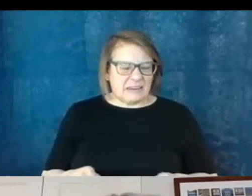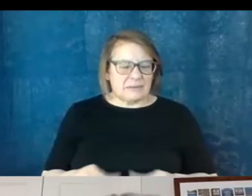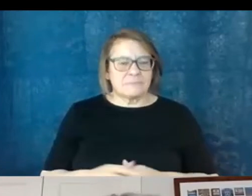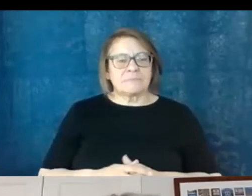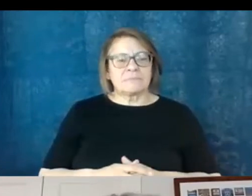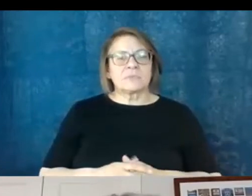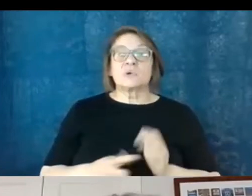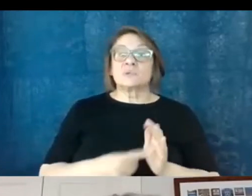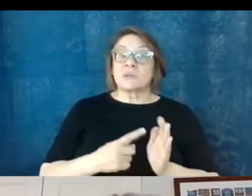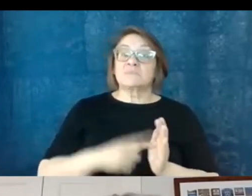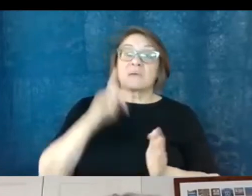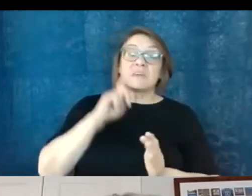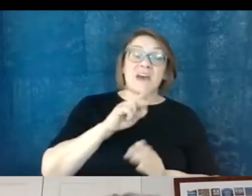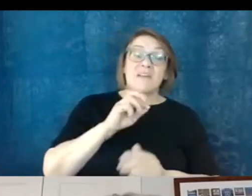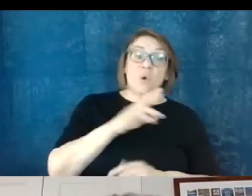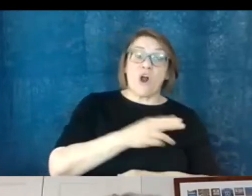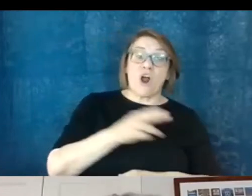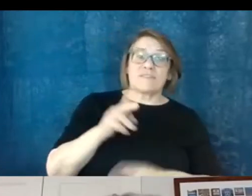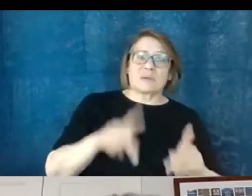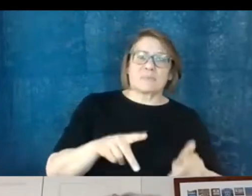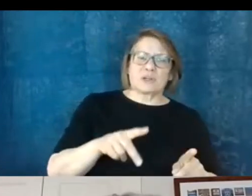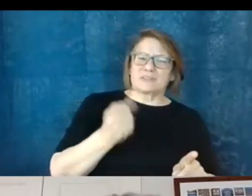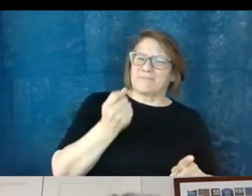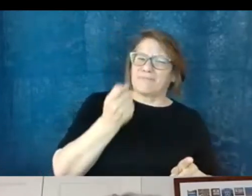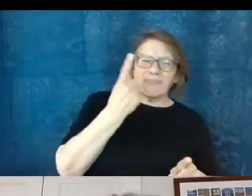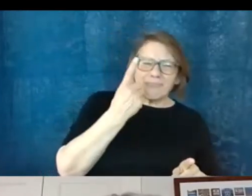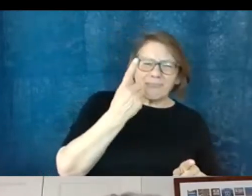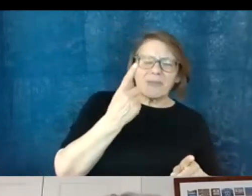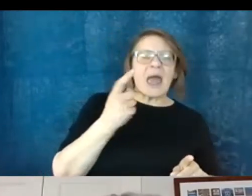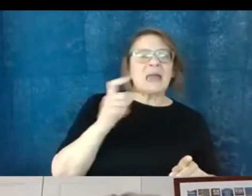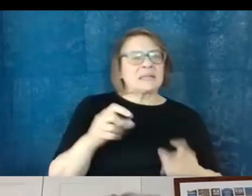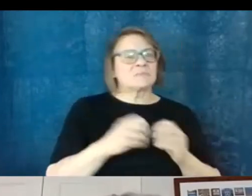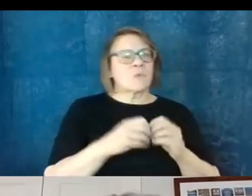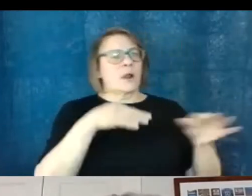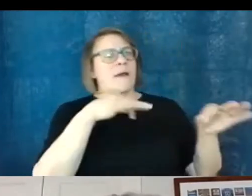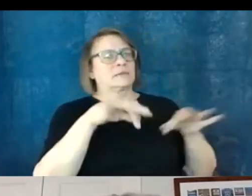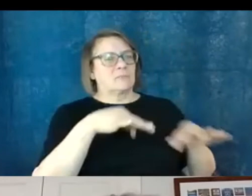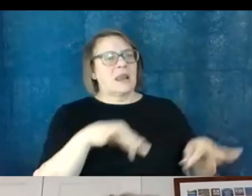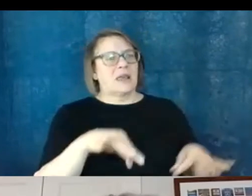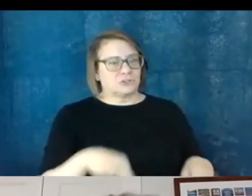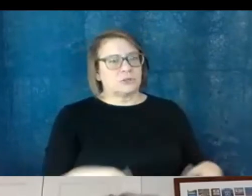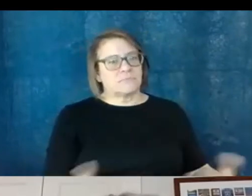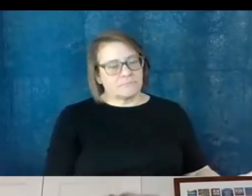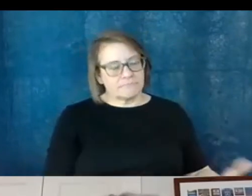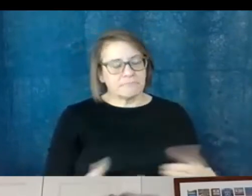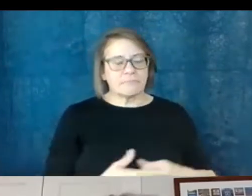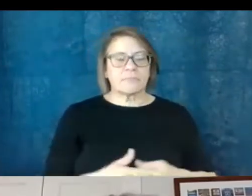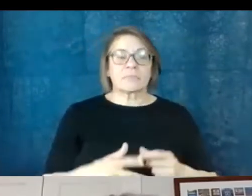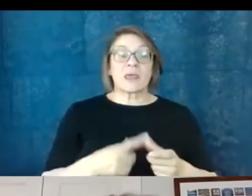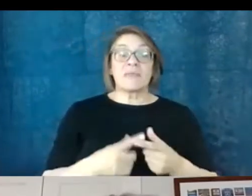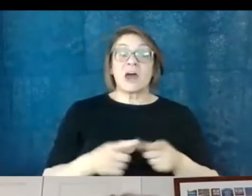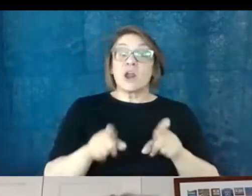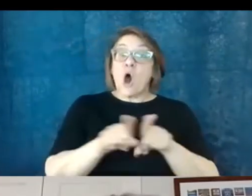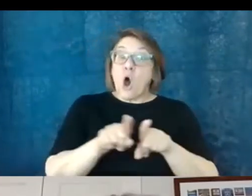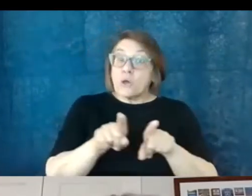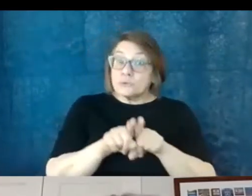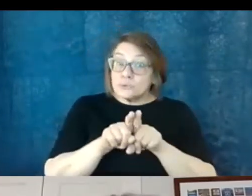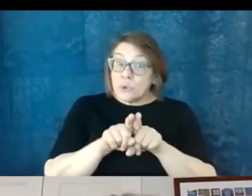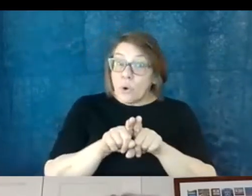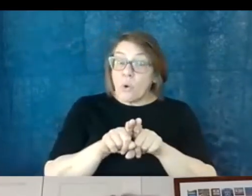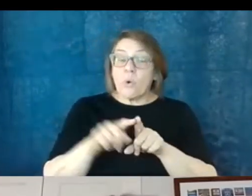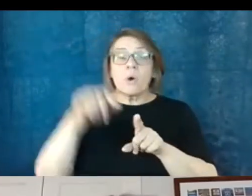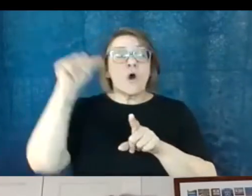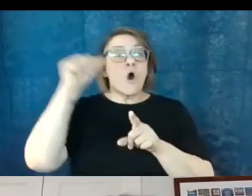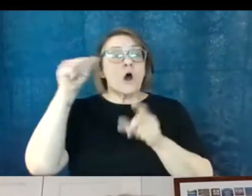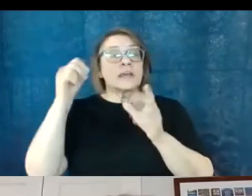and need a fuller explanation of why we're doing the thing that we're doing. And then on the other side of that,